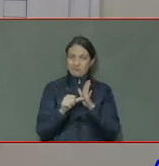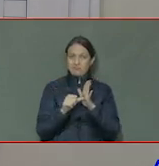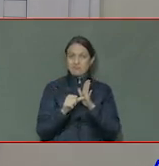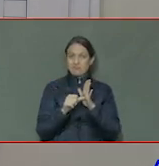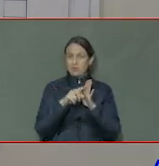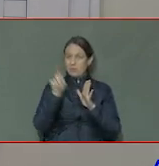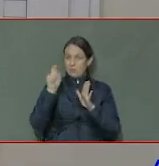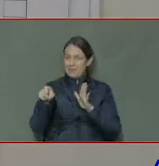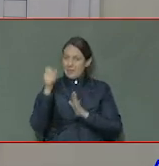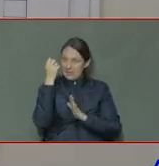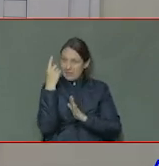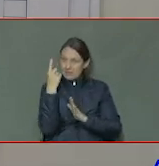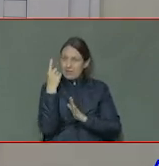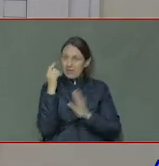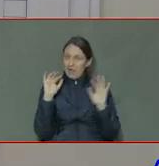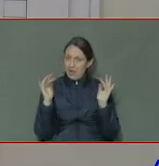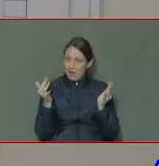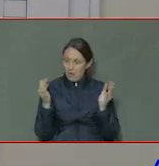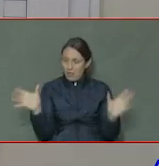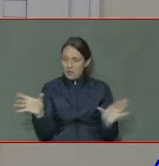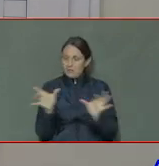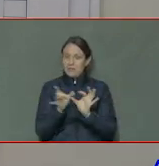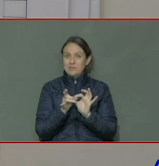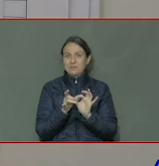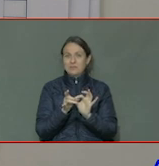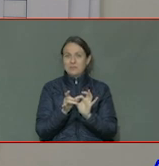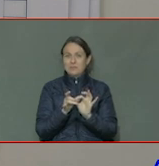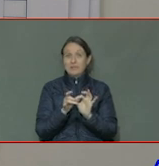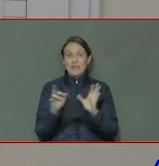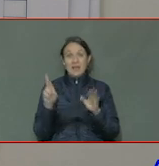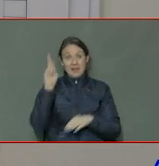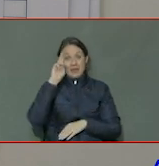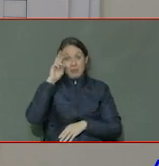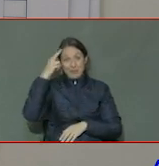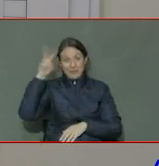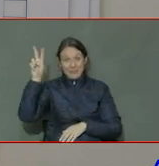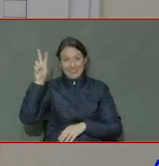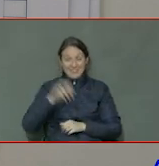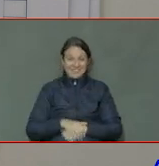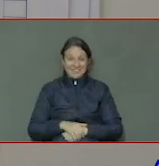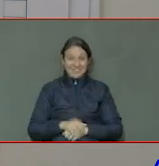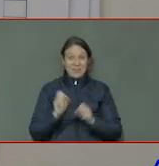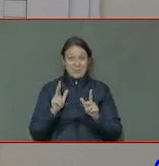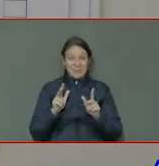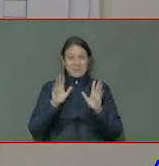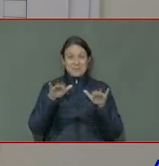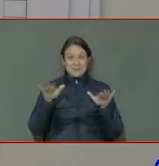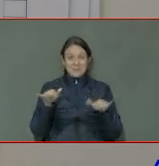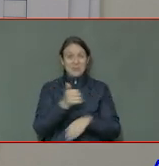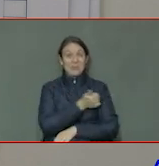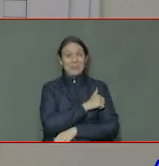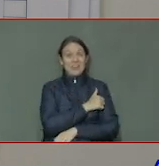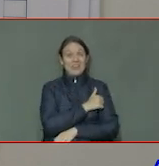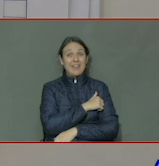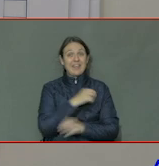must understand that relationship and you must remember to square. So boys and girls, good luck